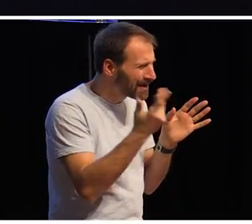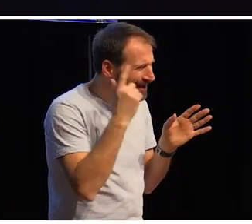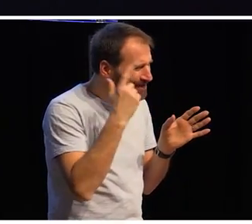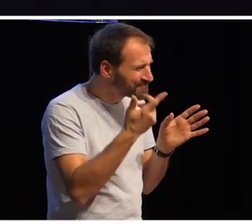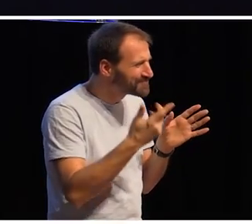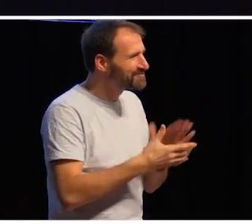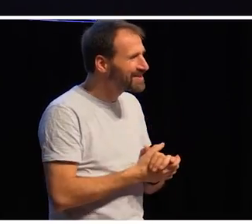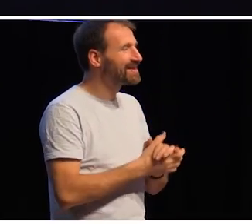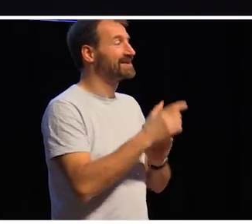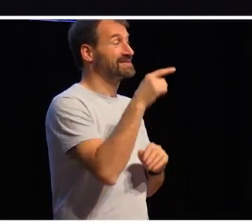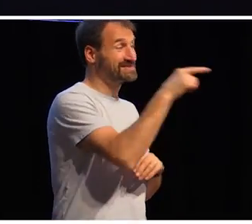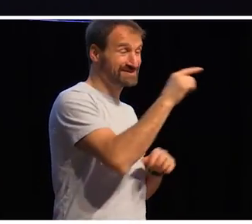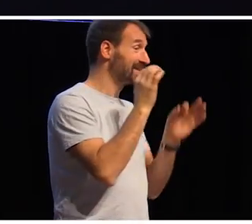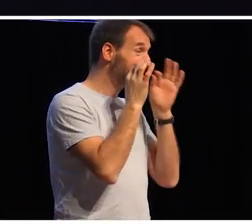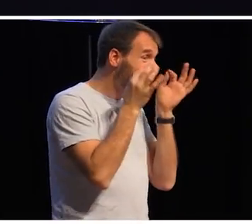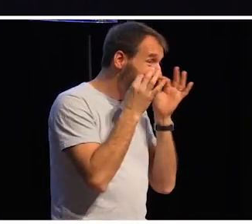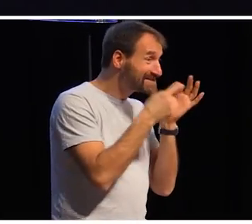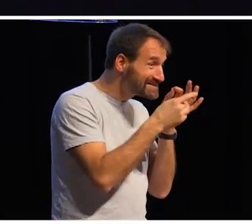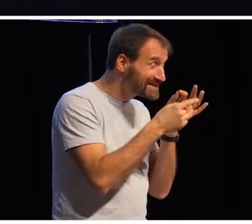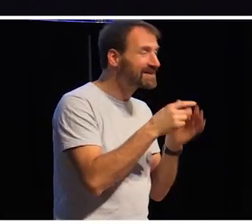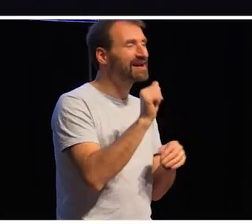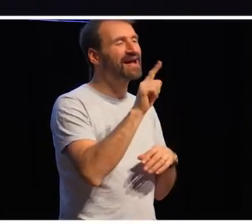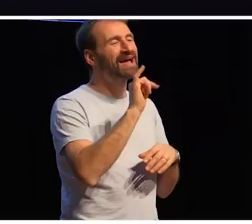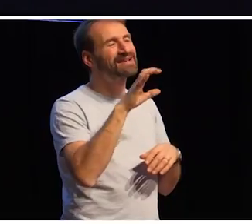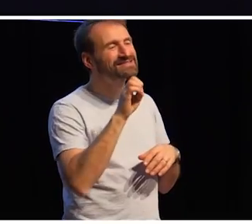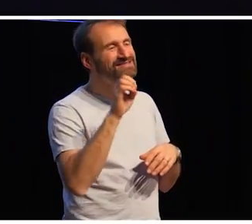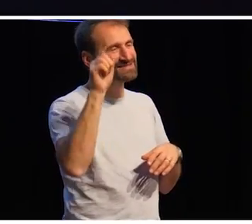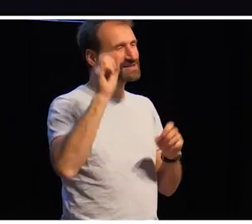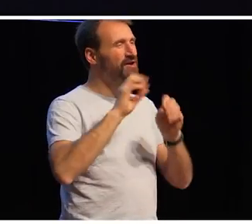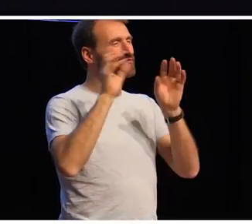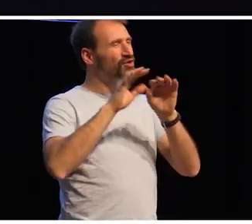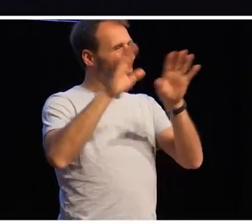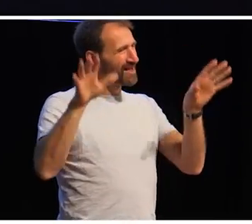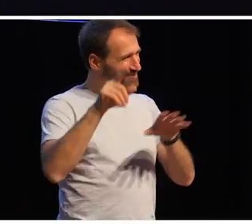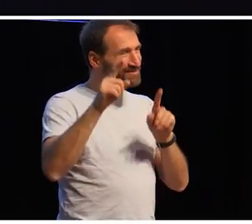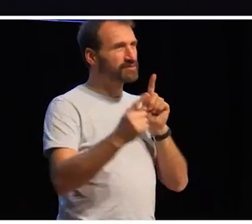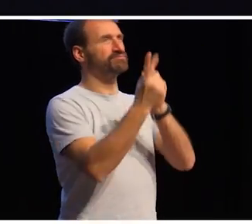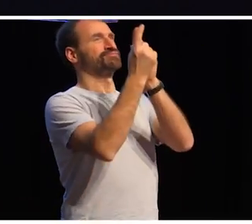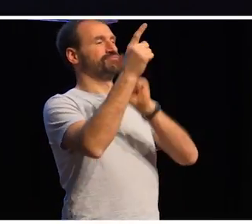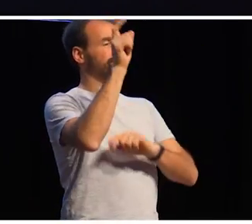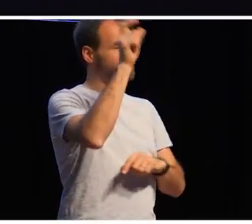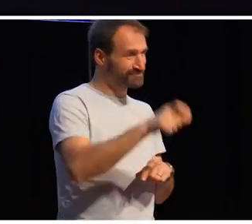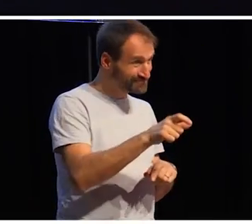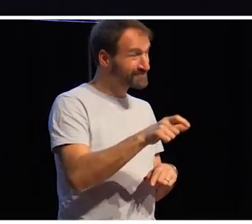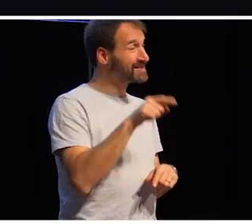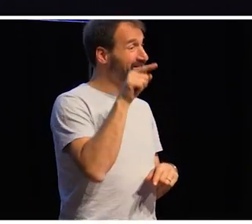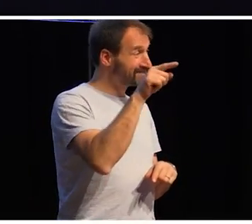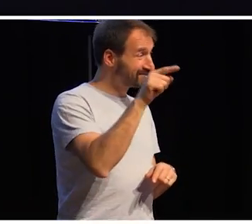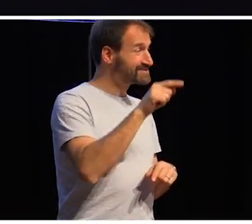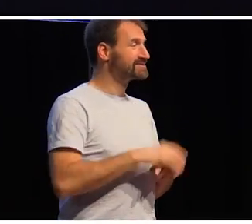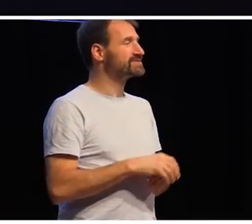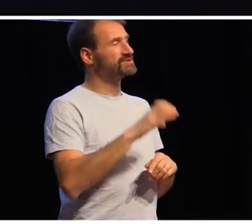cat that Alice herself one day met during her adventure in the Wonderland. It's called the Cheshire